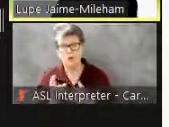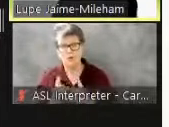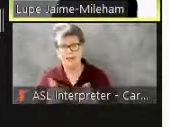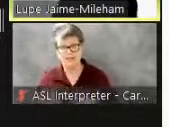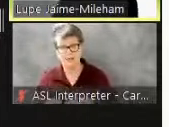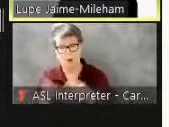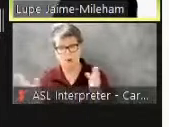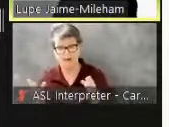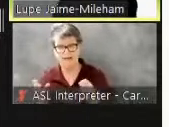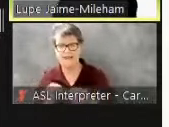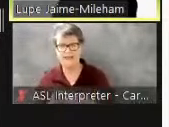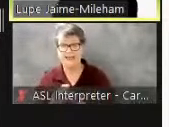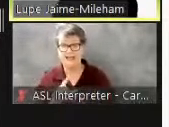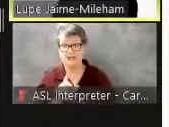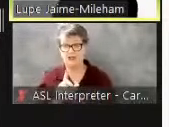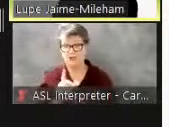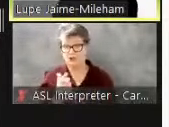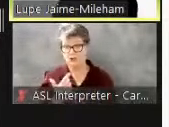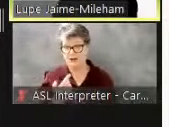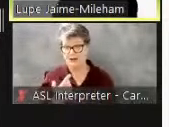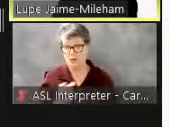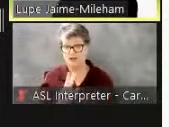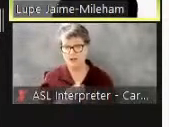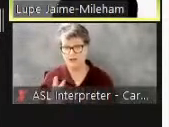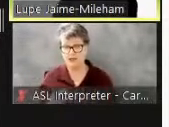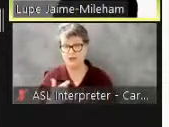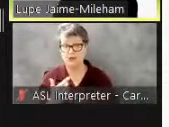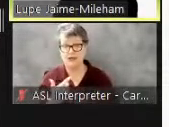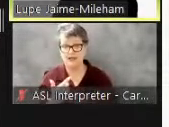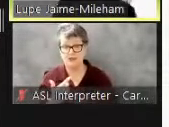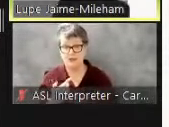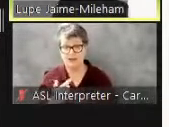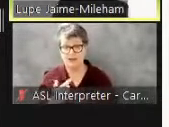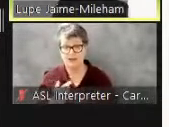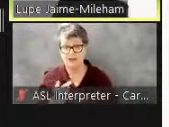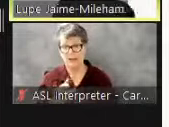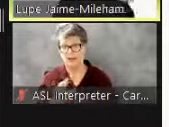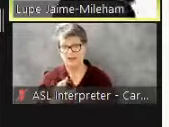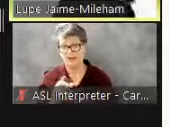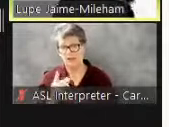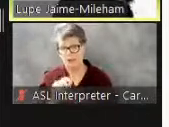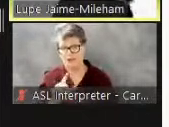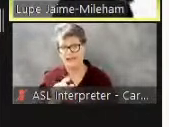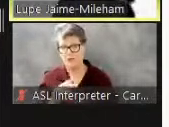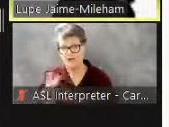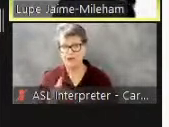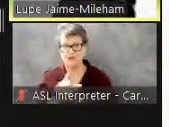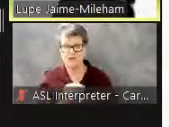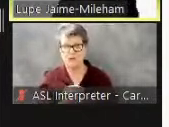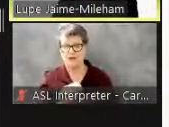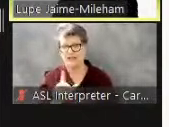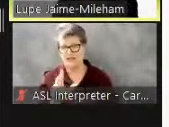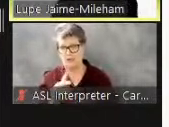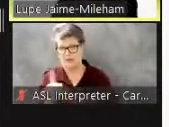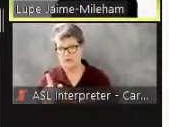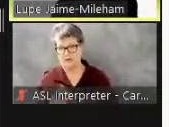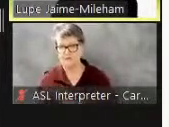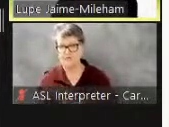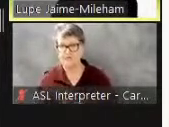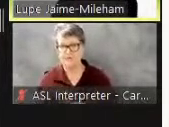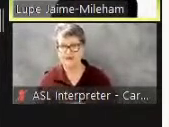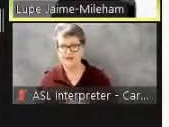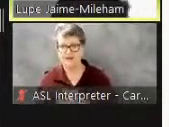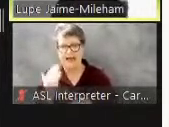and 22-23 that we are continuing to enroll for as we speak. I know that